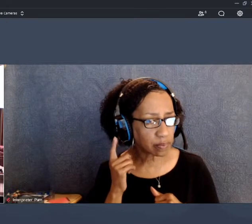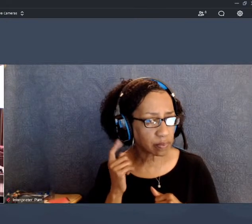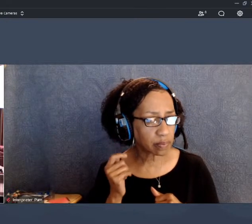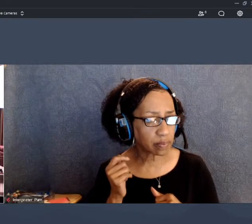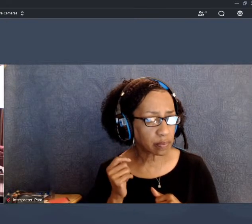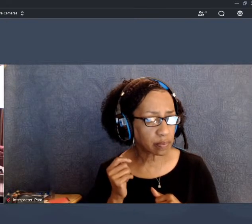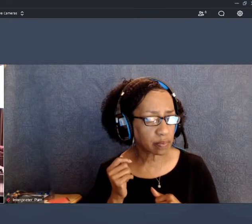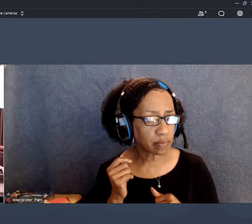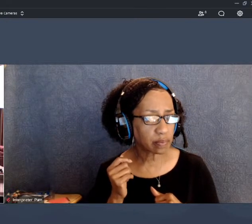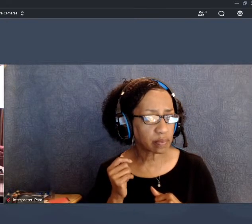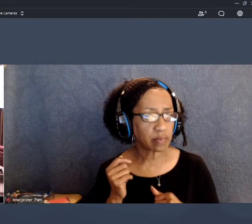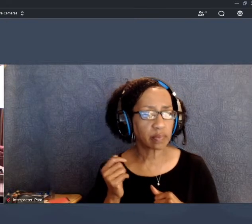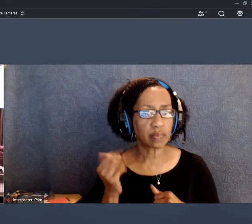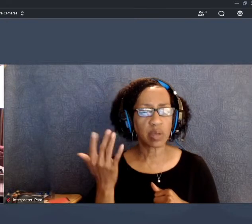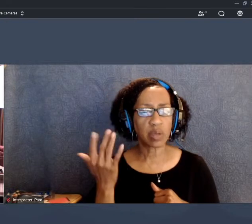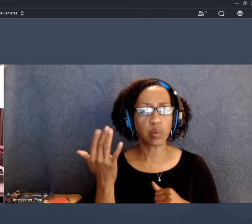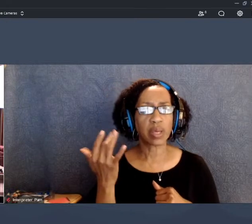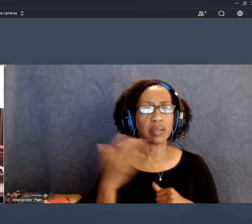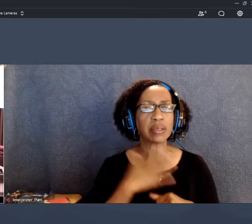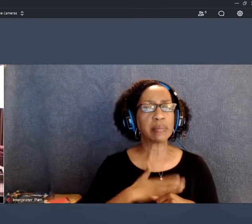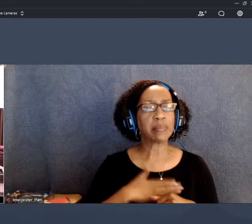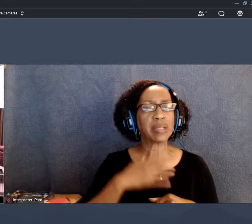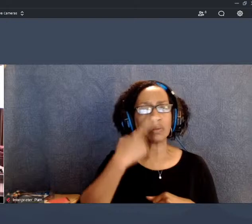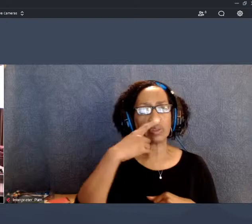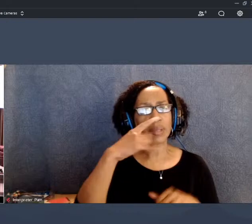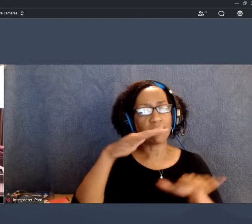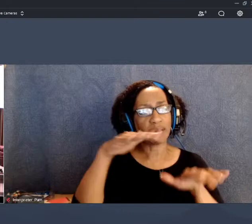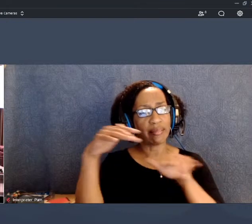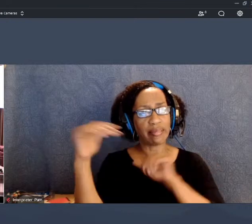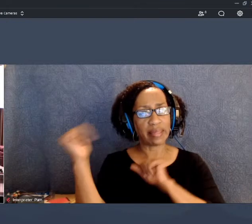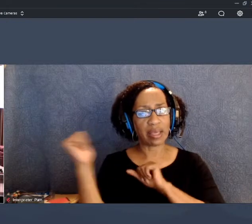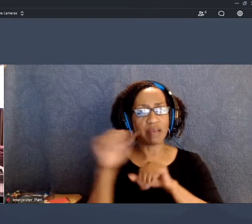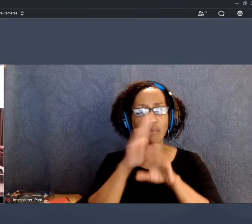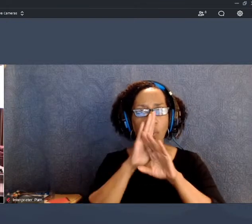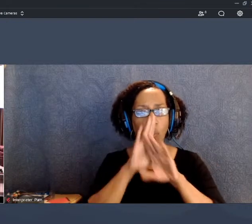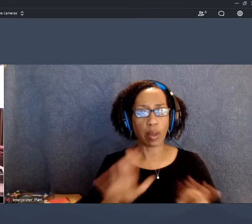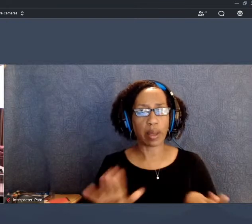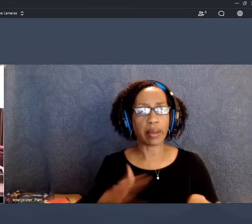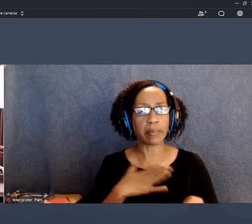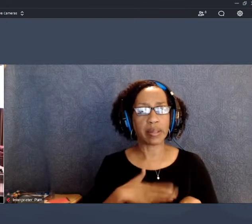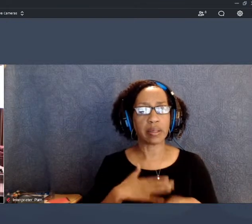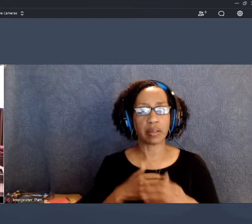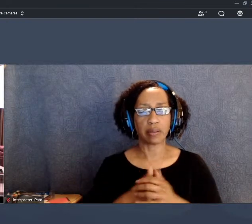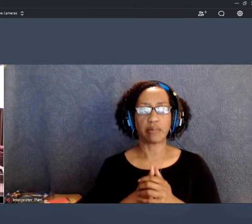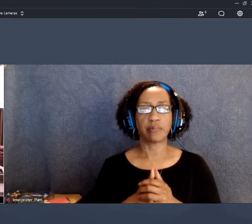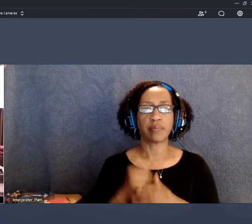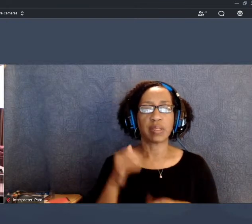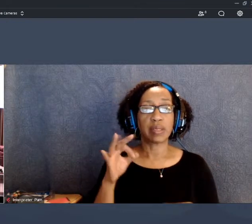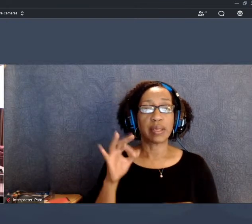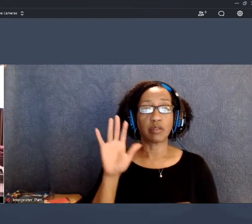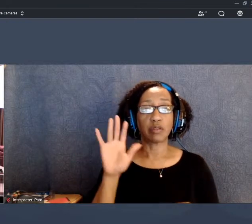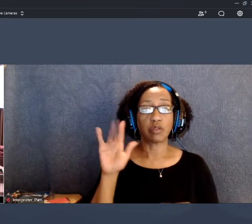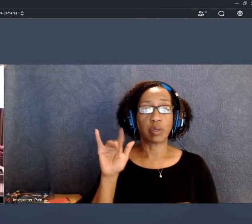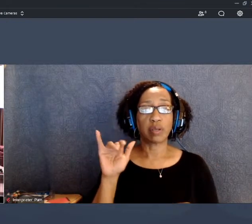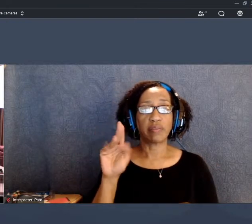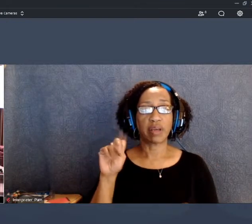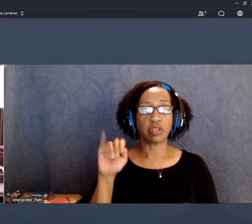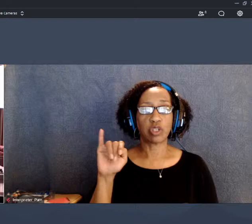Hold one, Val. Everybody, if y'all could leave the chambers just a little quieter, please. Known as 1925 Union Avenue, Memphis, Tennessee